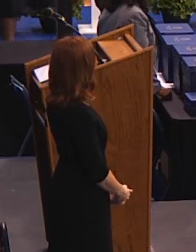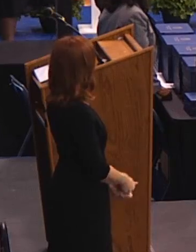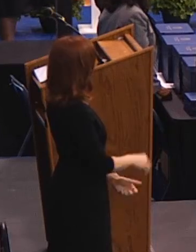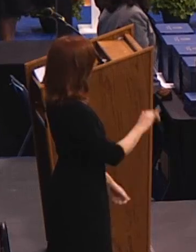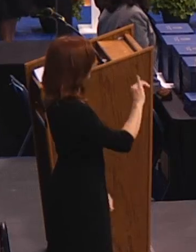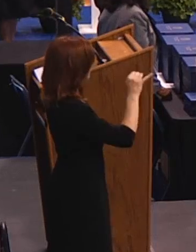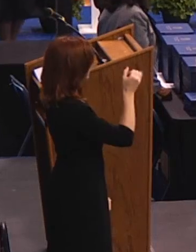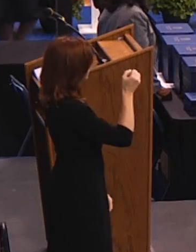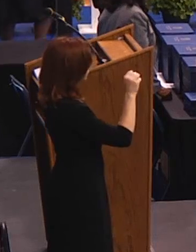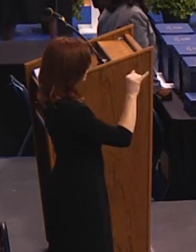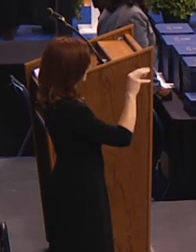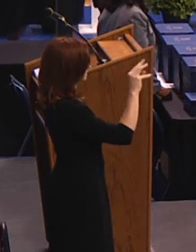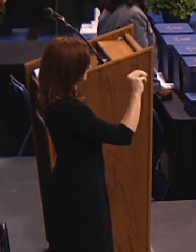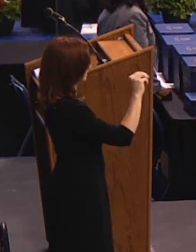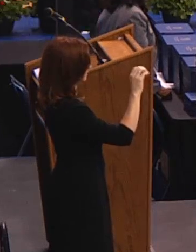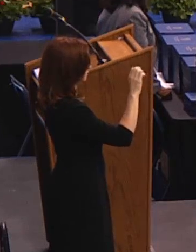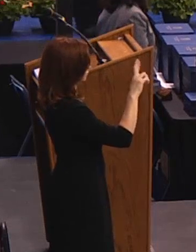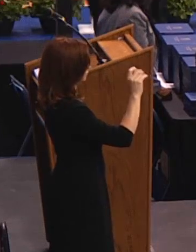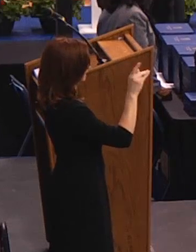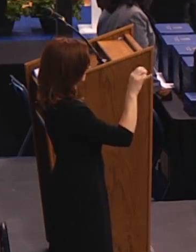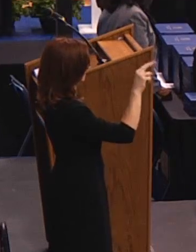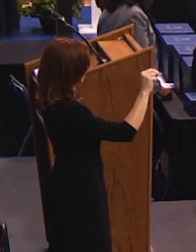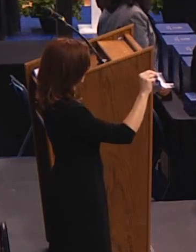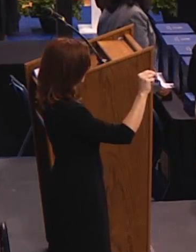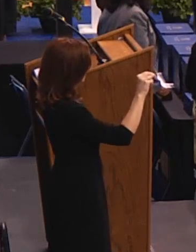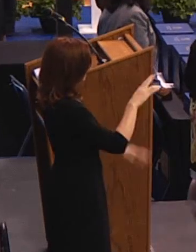Jasmine Chardé Erskine, child development.